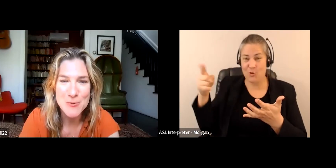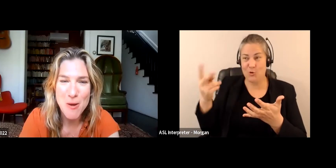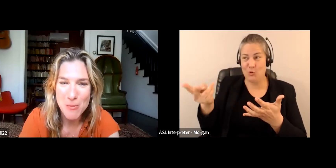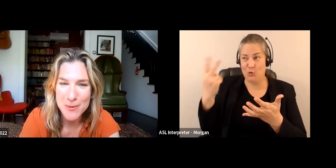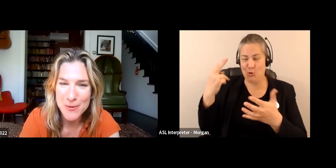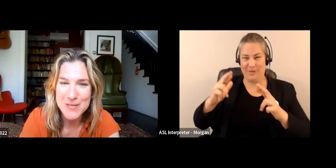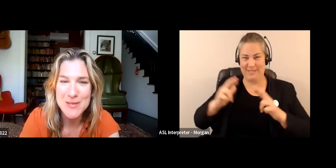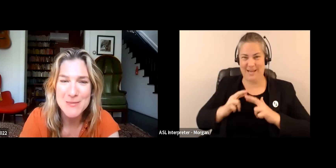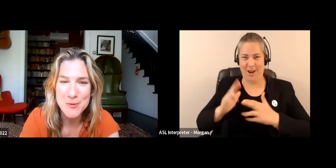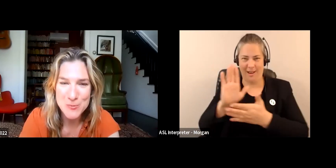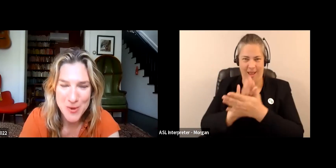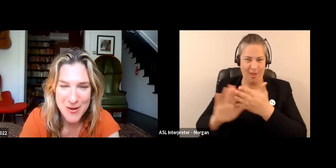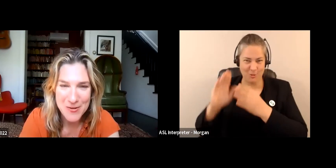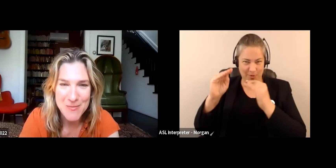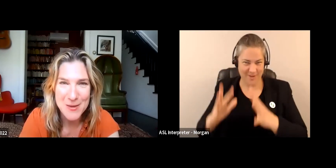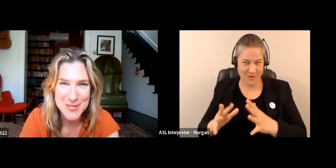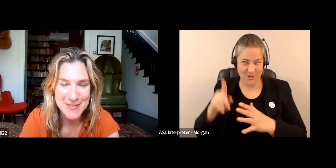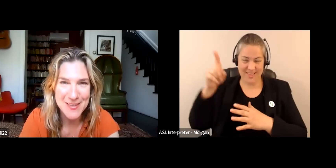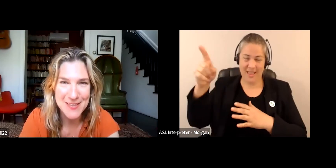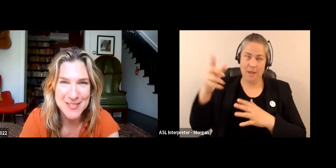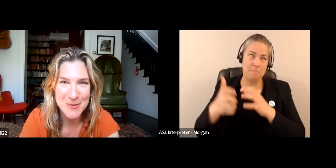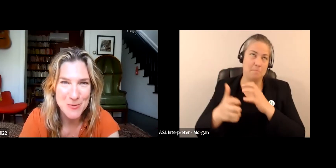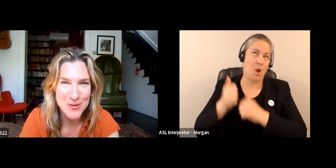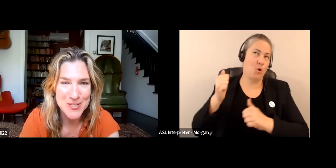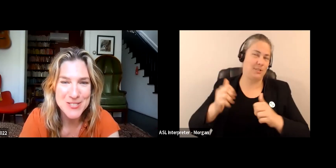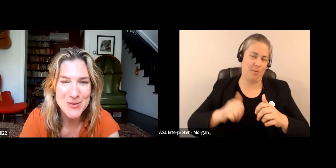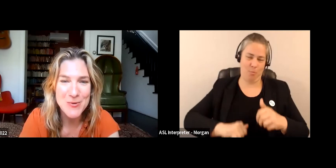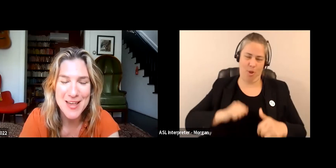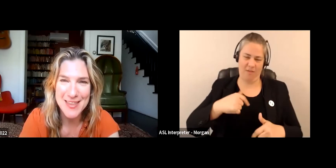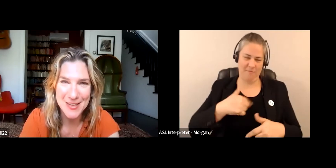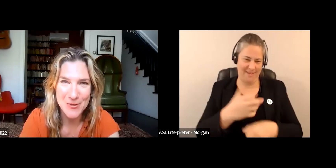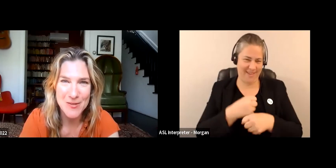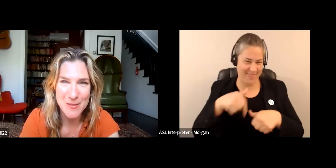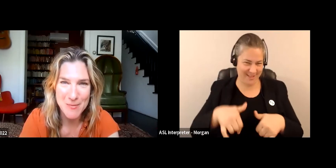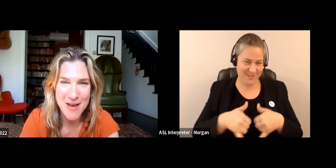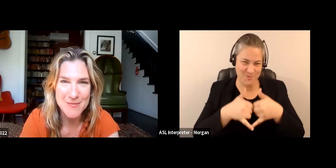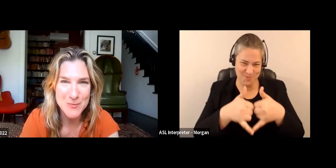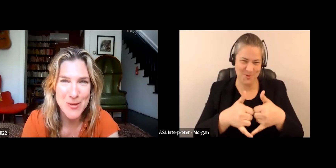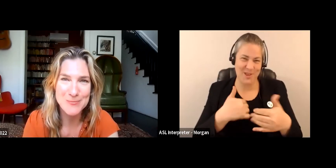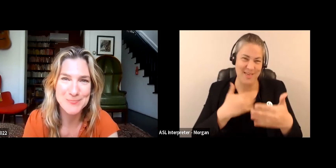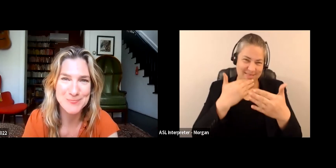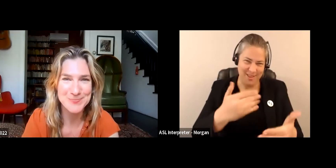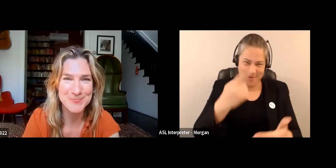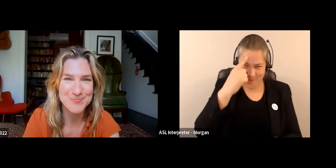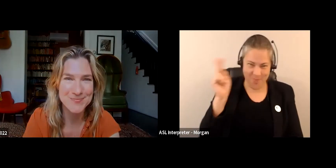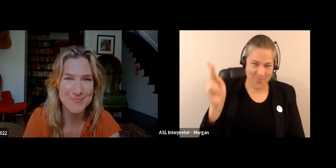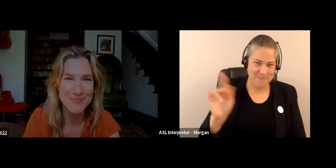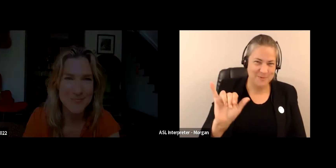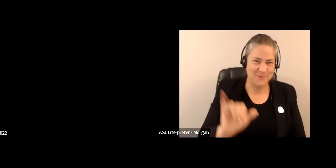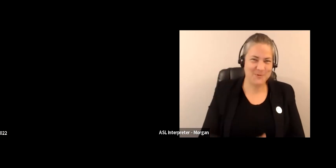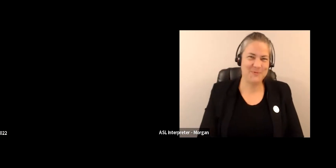I guess they're probably going to be the most proud of my receiving this award, so I thank you on their behalf as well.